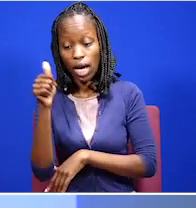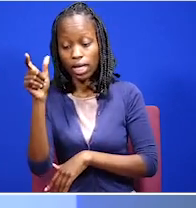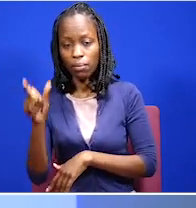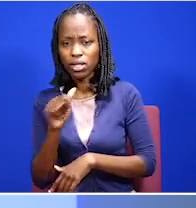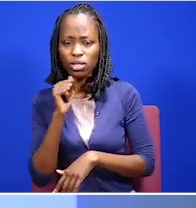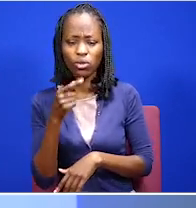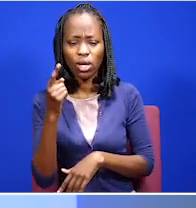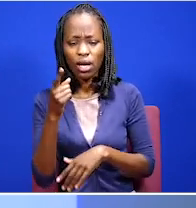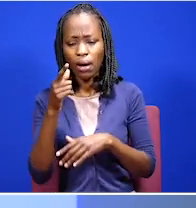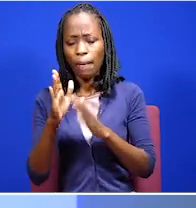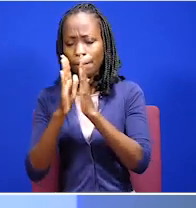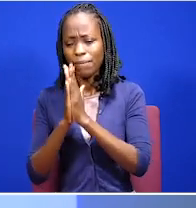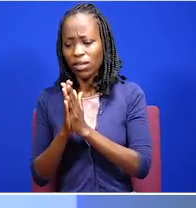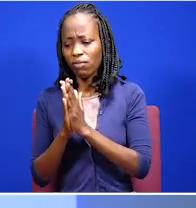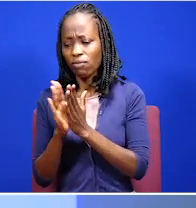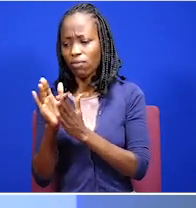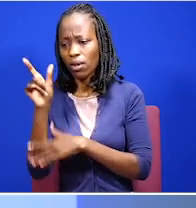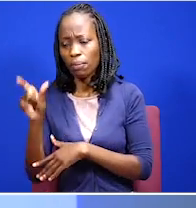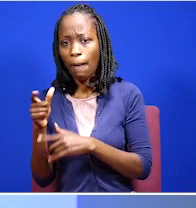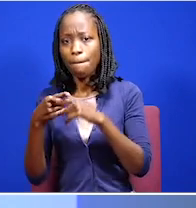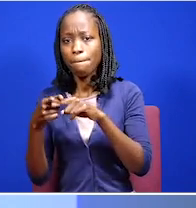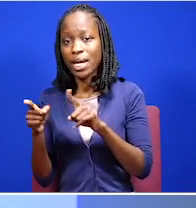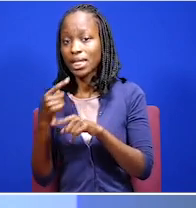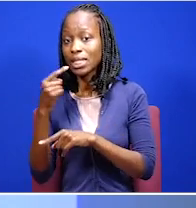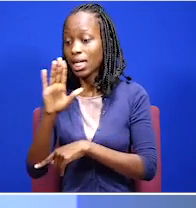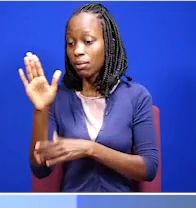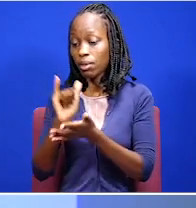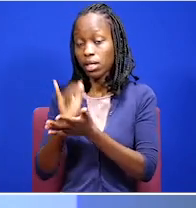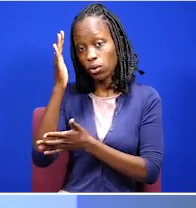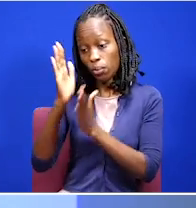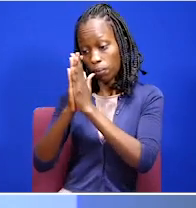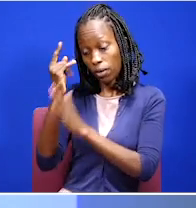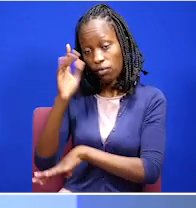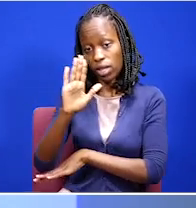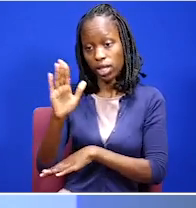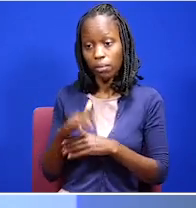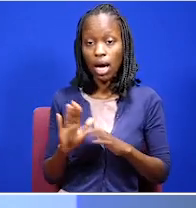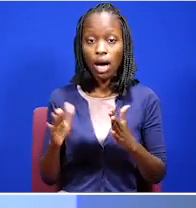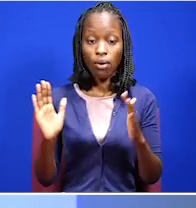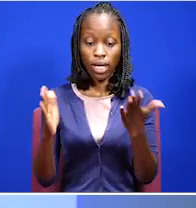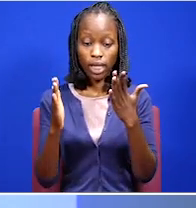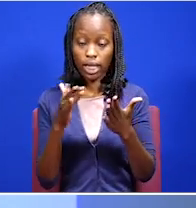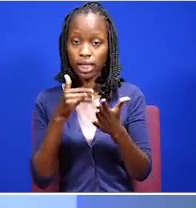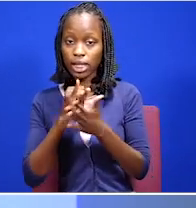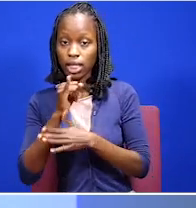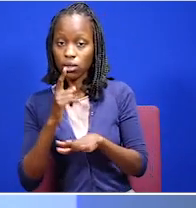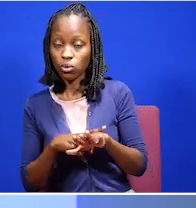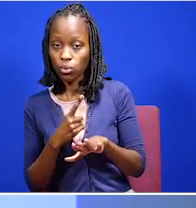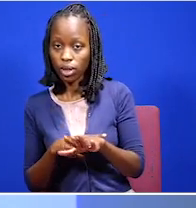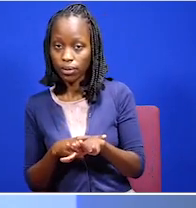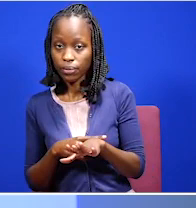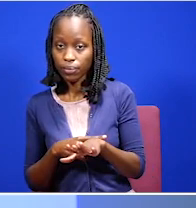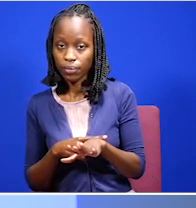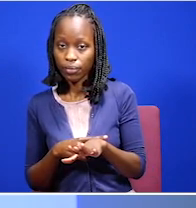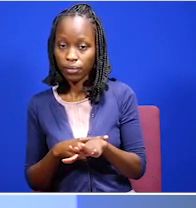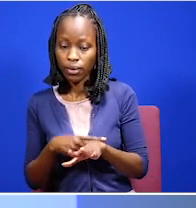for someone. And not just praying for someone. Let that person know that you are praying for them. How encouraging it